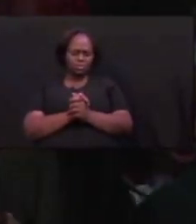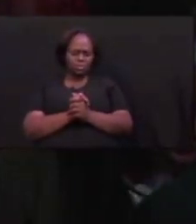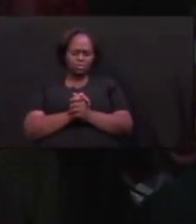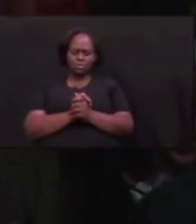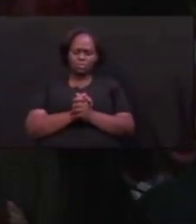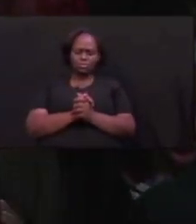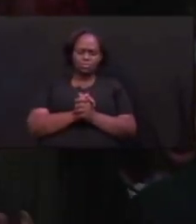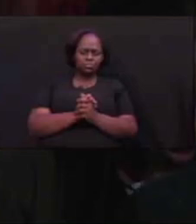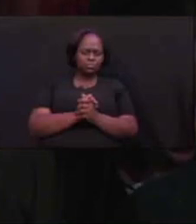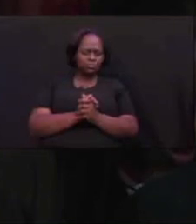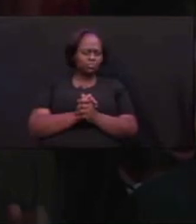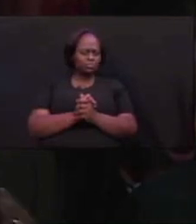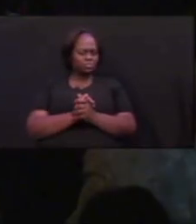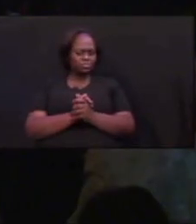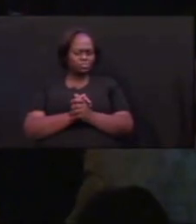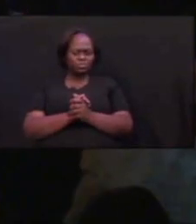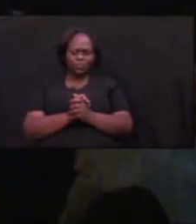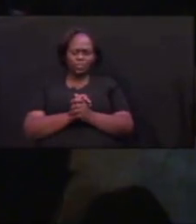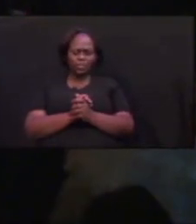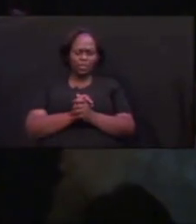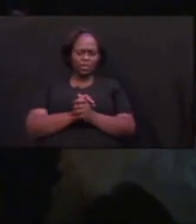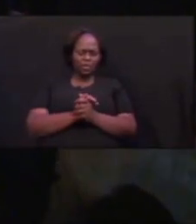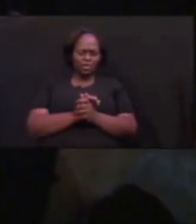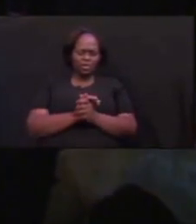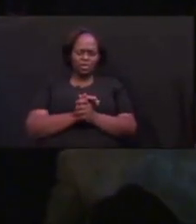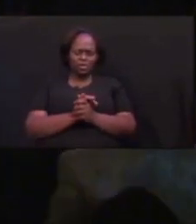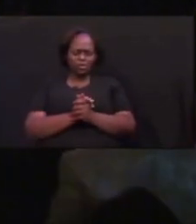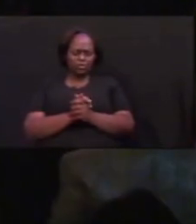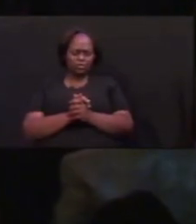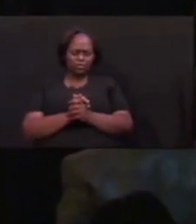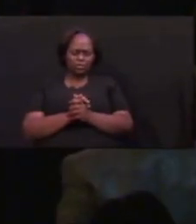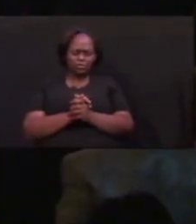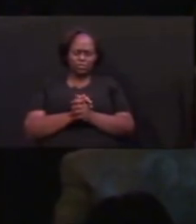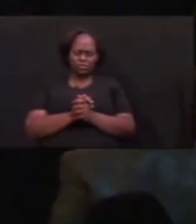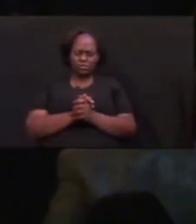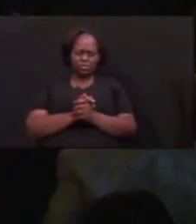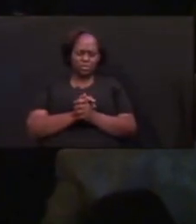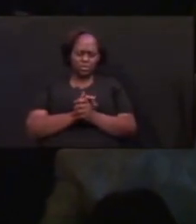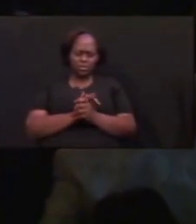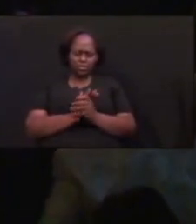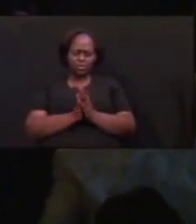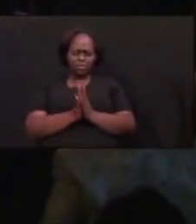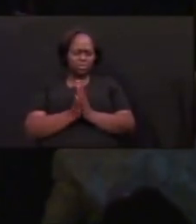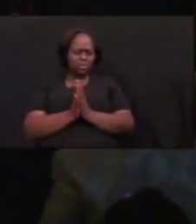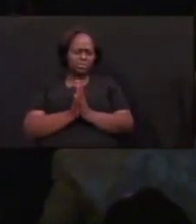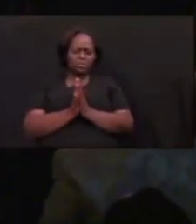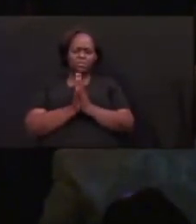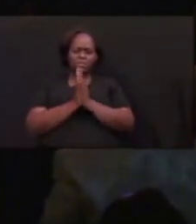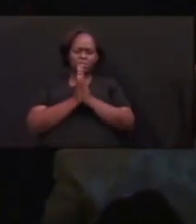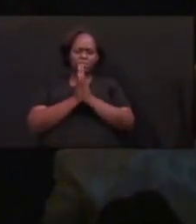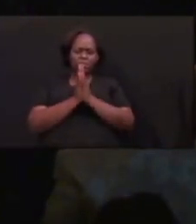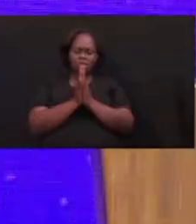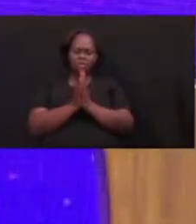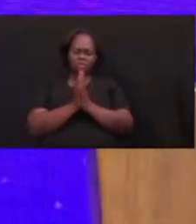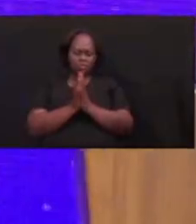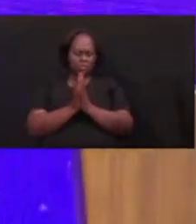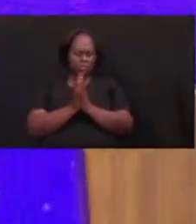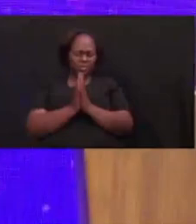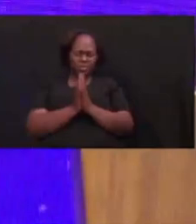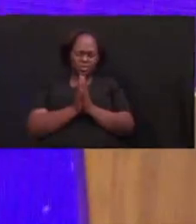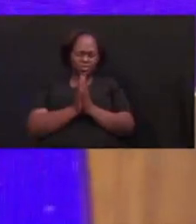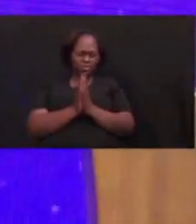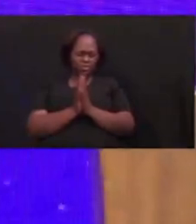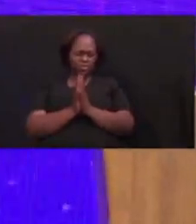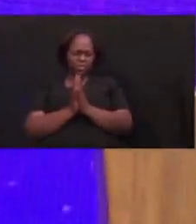there people of prayer in Kenya? Shalendeke brakatoska lika brakatoska liata. Preachers pray, businessmen